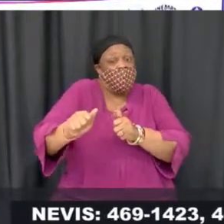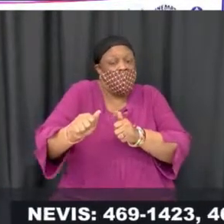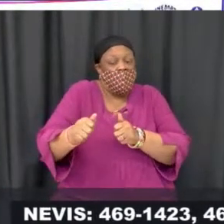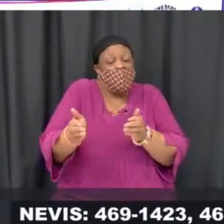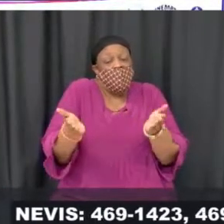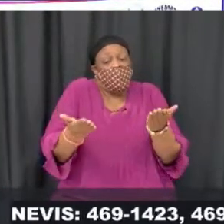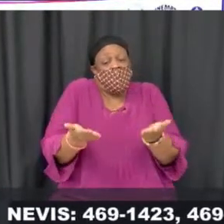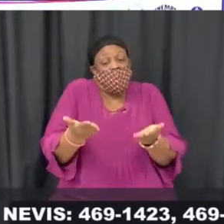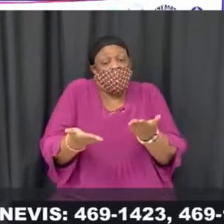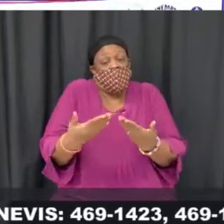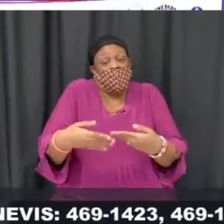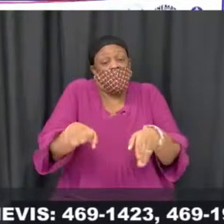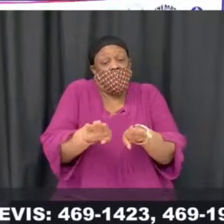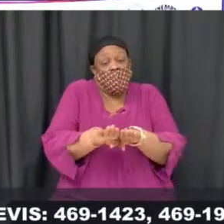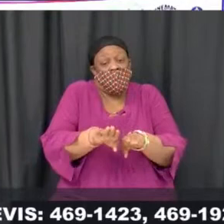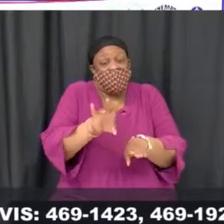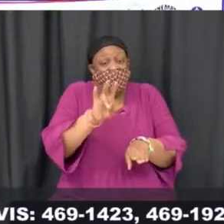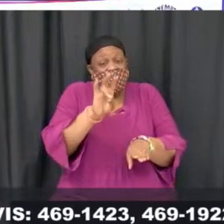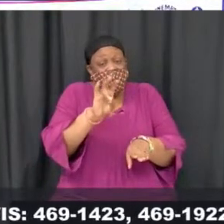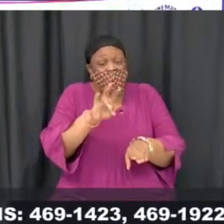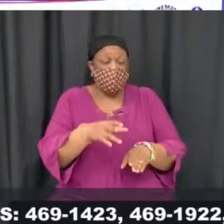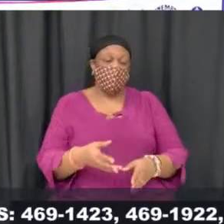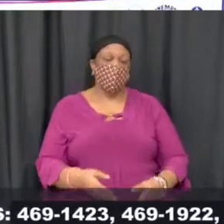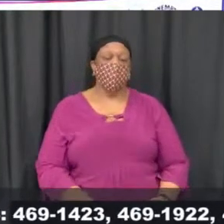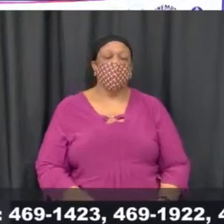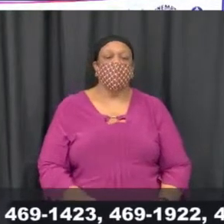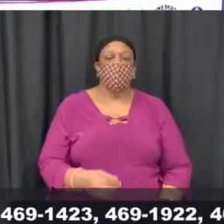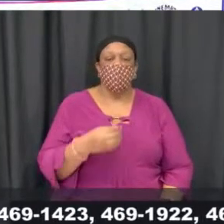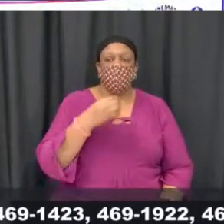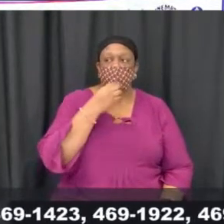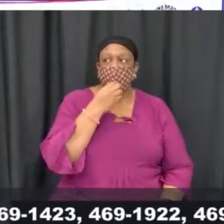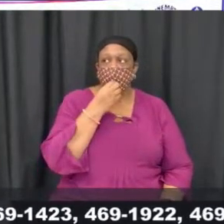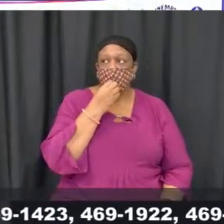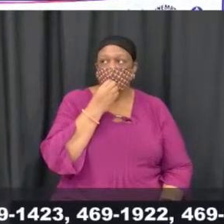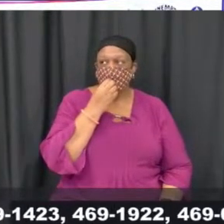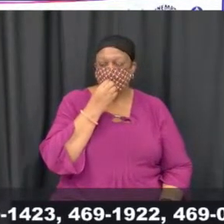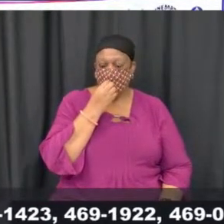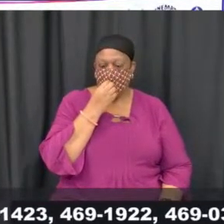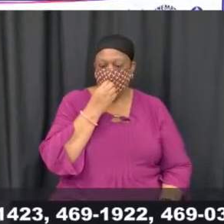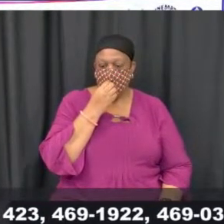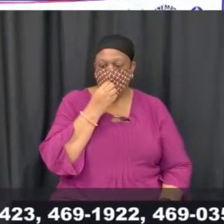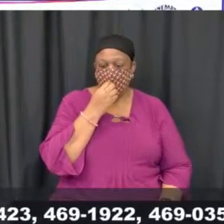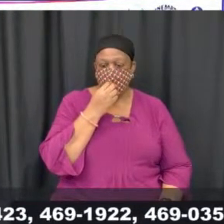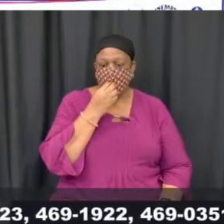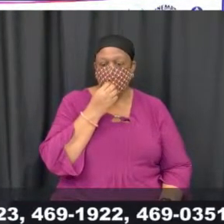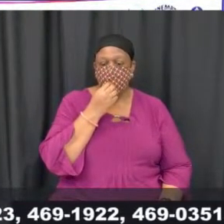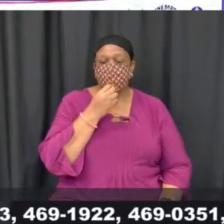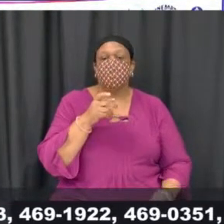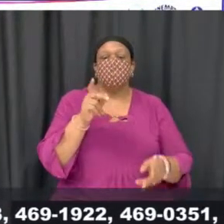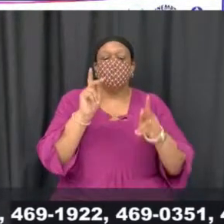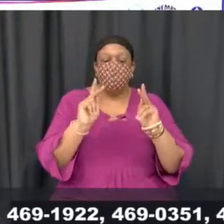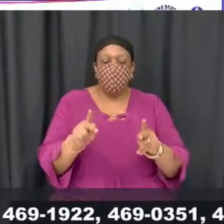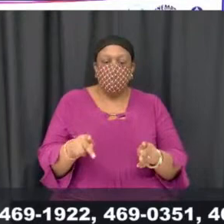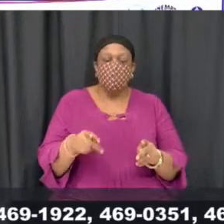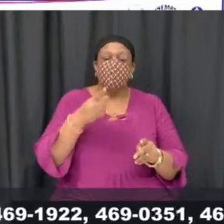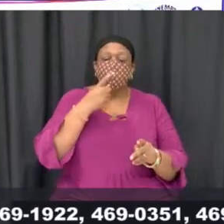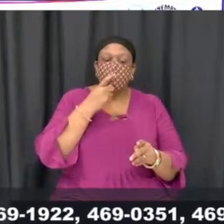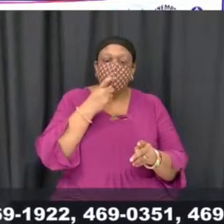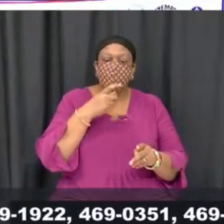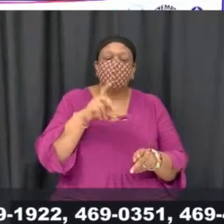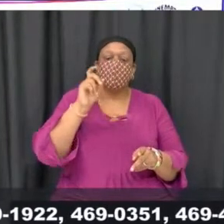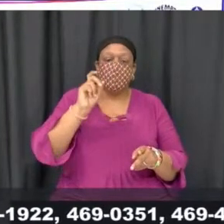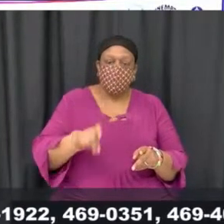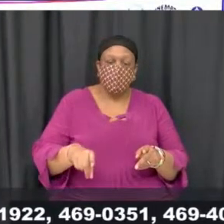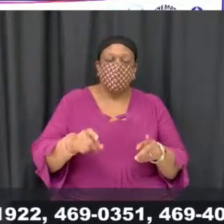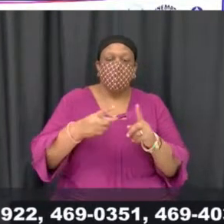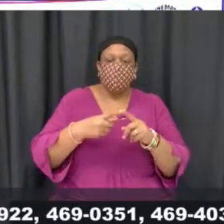Persons other than essential workers who are required to move from his or her home during the period of night curfew shall